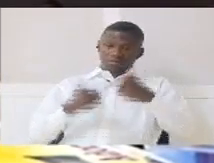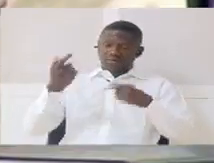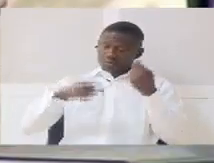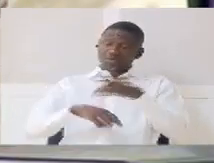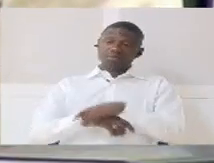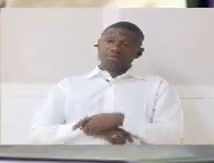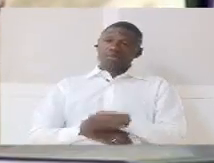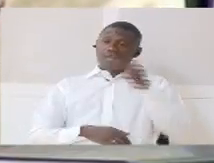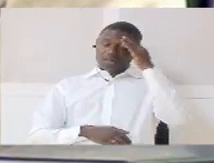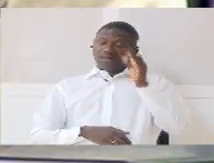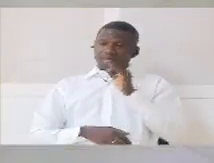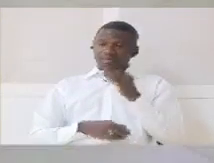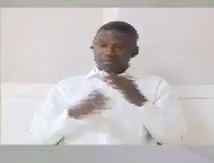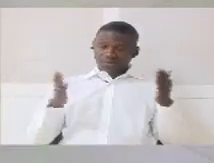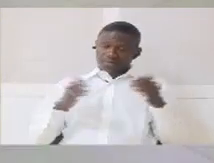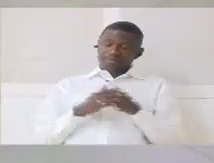Thank you very much.